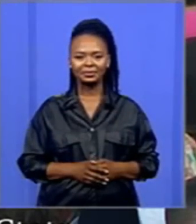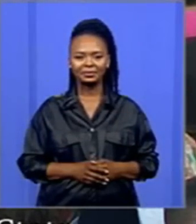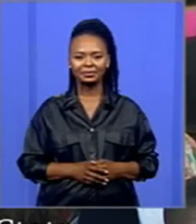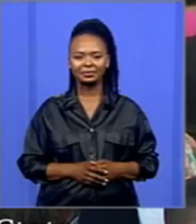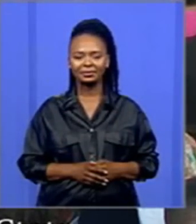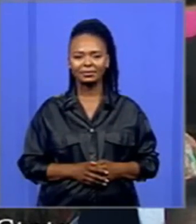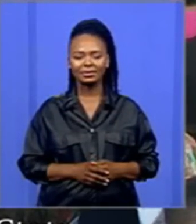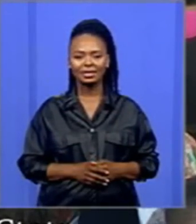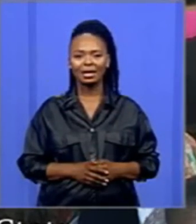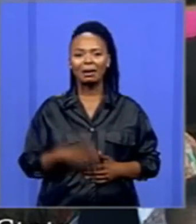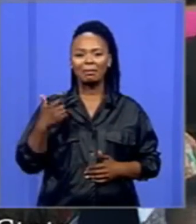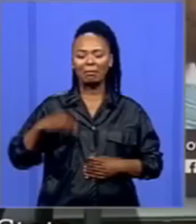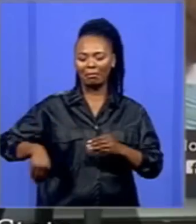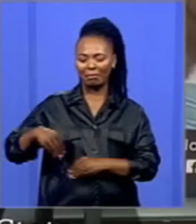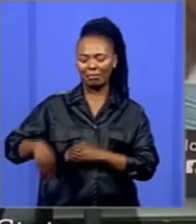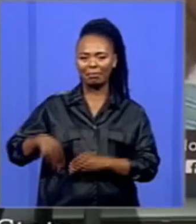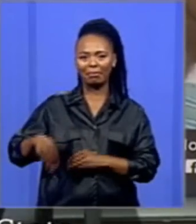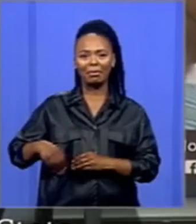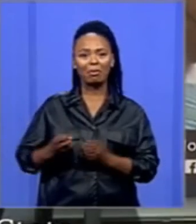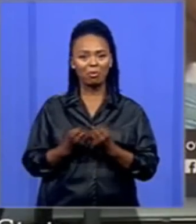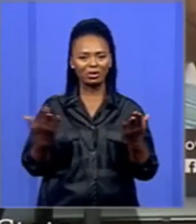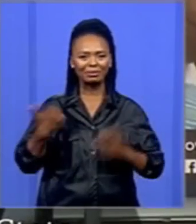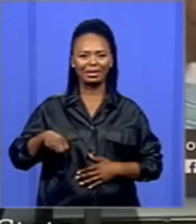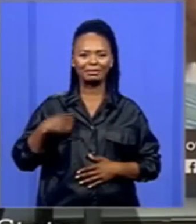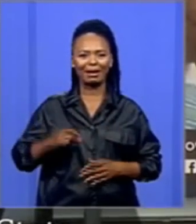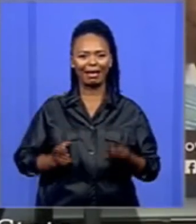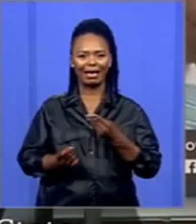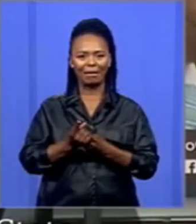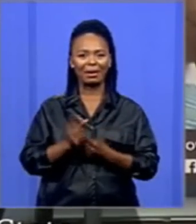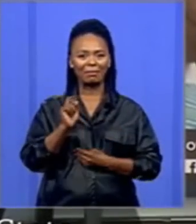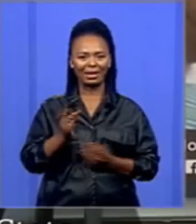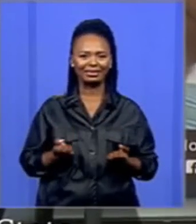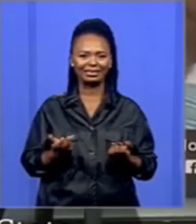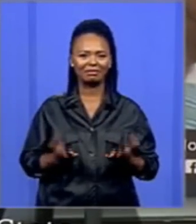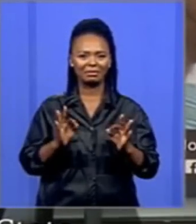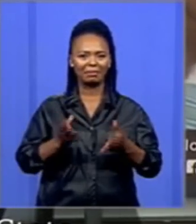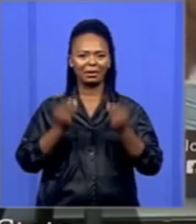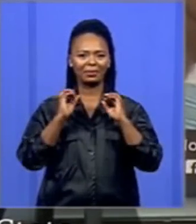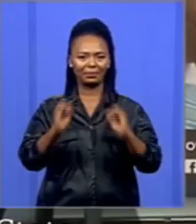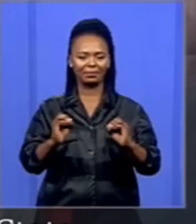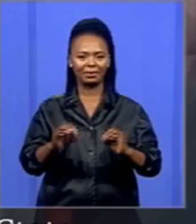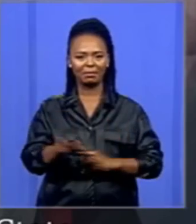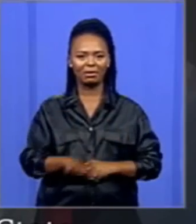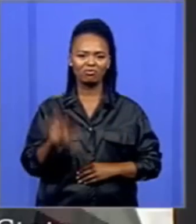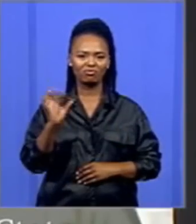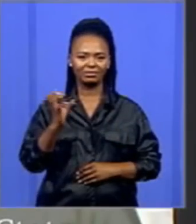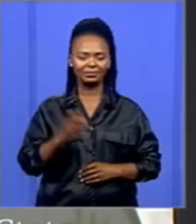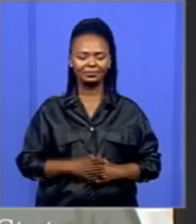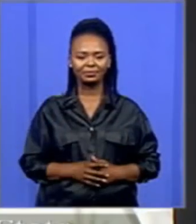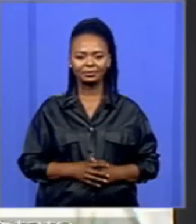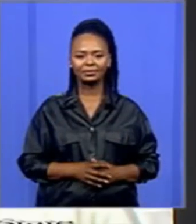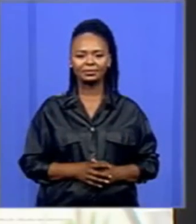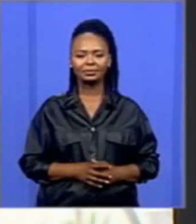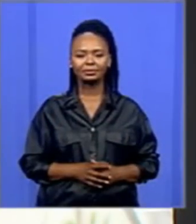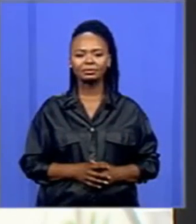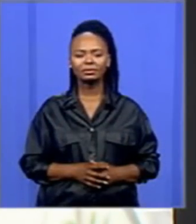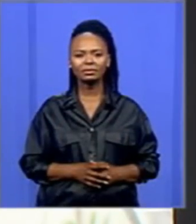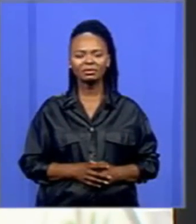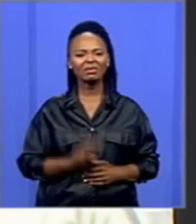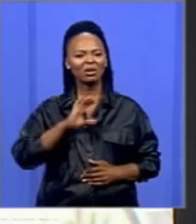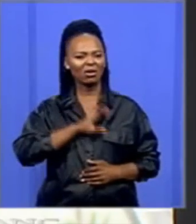Bobodu bo timme ba ahi phano ya ditshebeletso ho bommasepala ba bangata ka hara province ya Free State. We are very